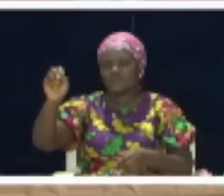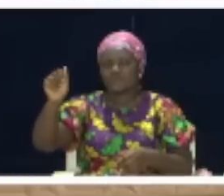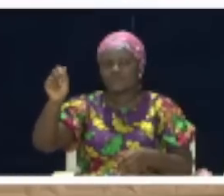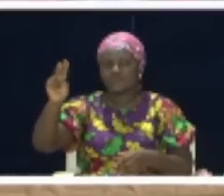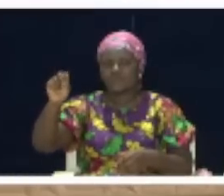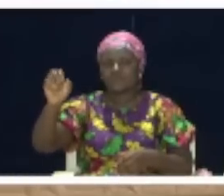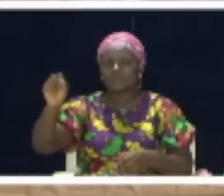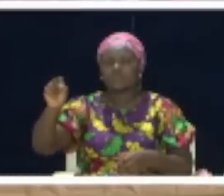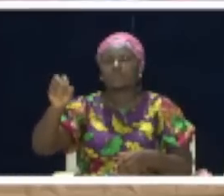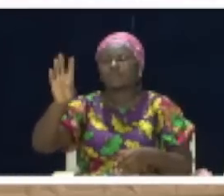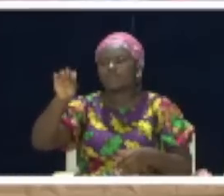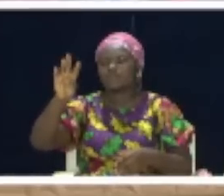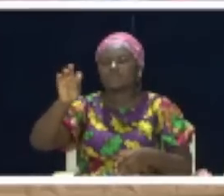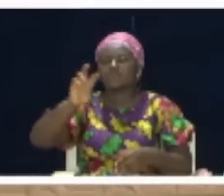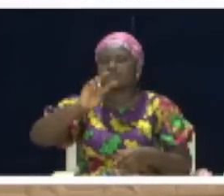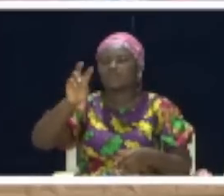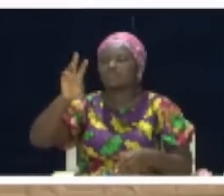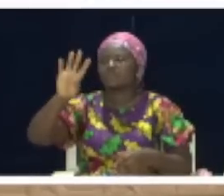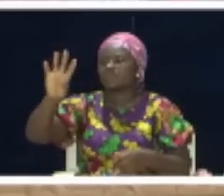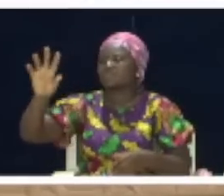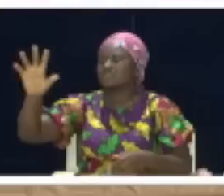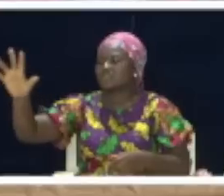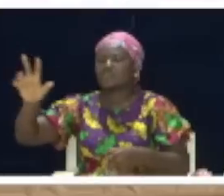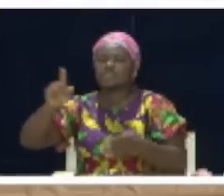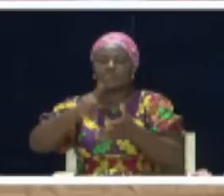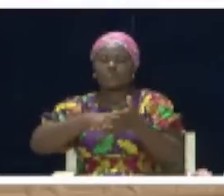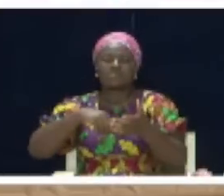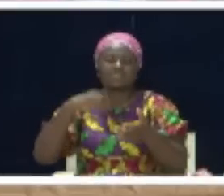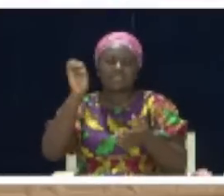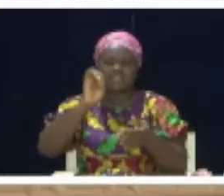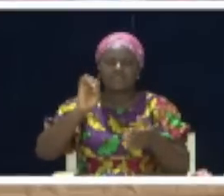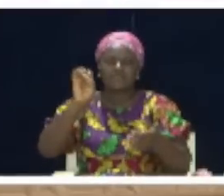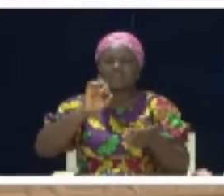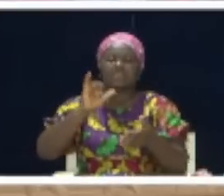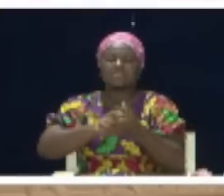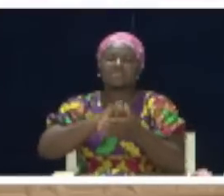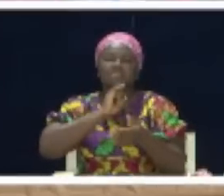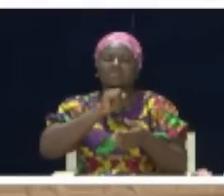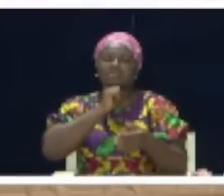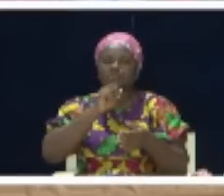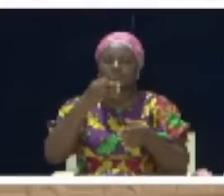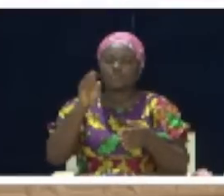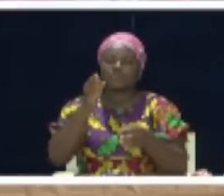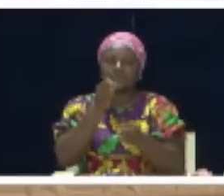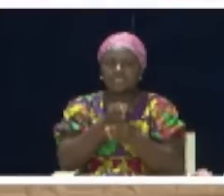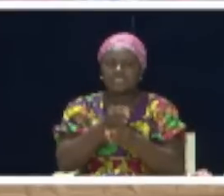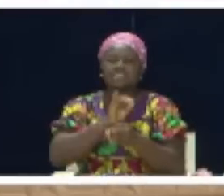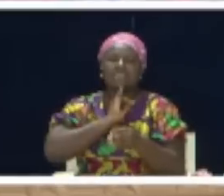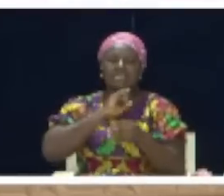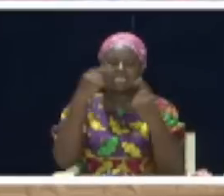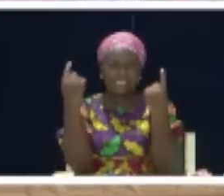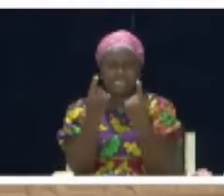Romans 14 verse 23 tells us, whatever is not of faith is sin.